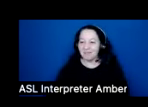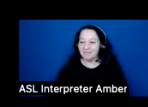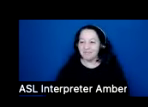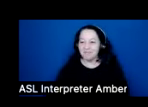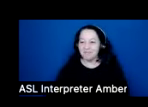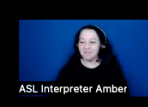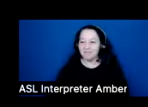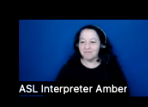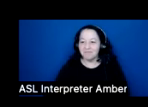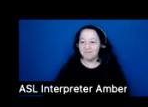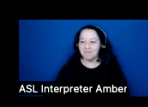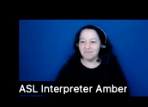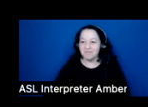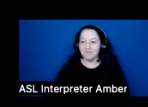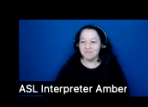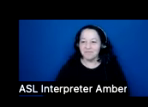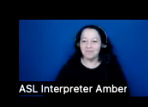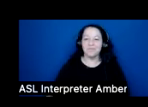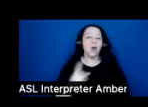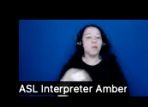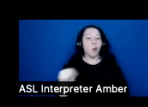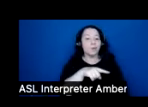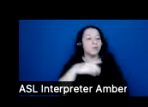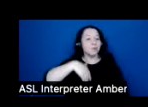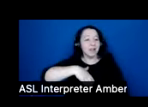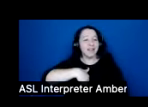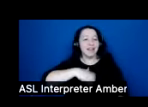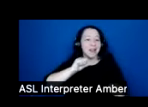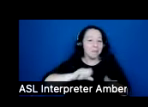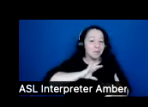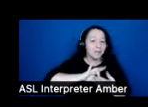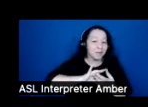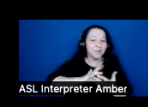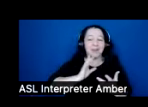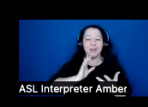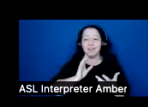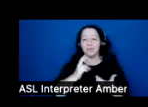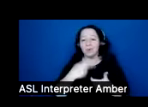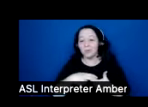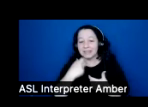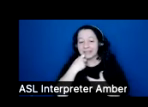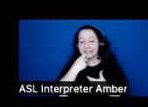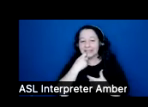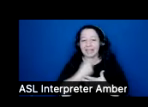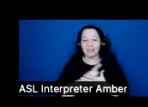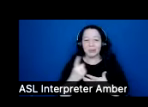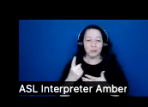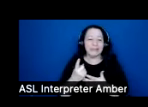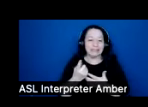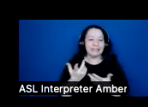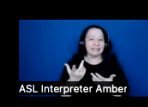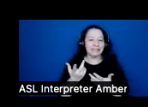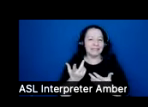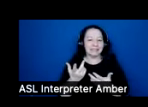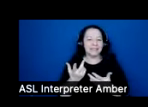was not able to connect with or who weren't able to join in the last week session on Thursday. Welcome